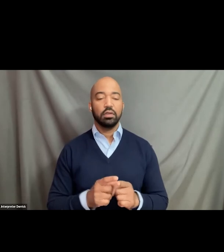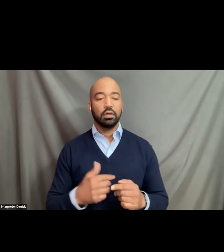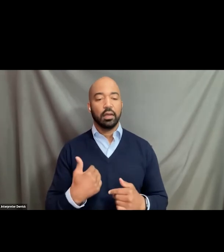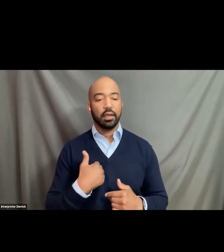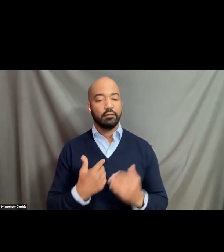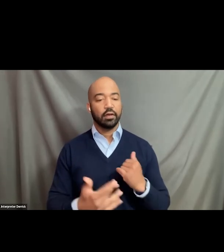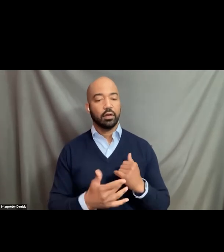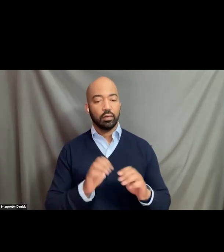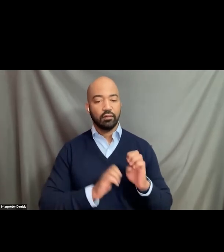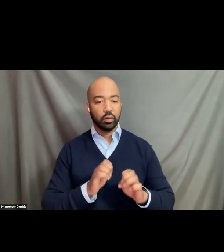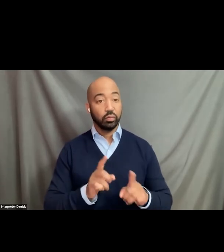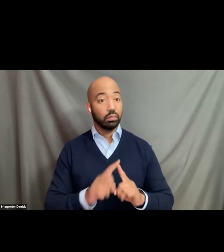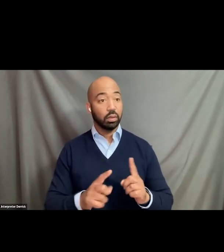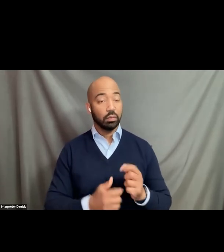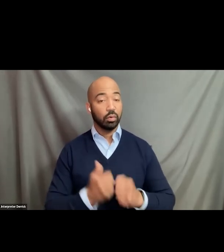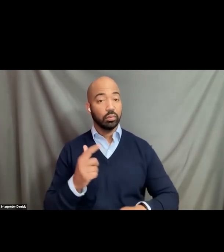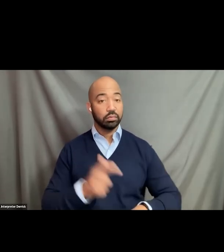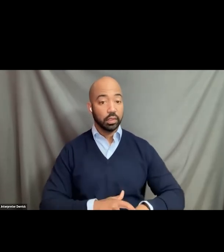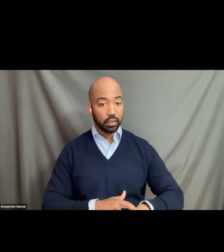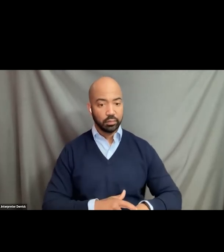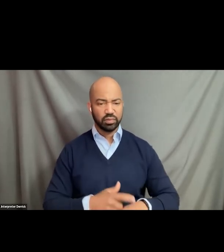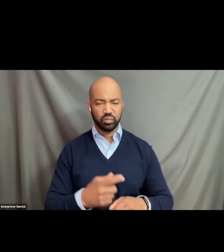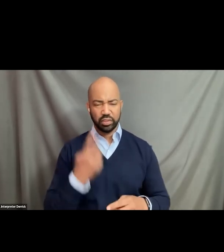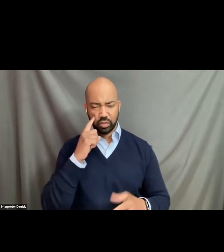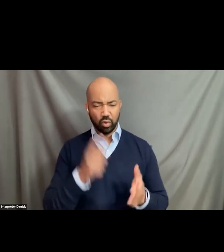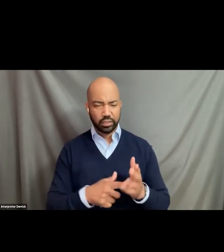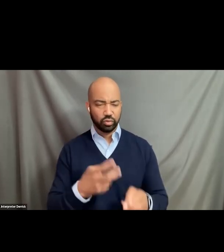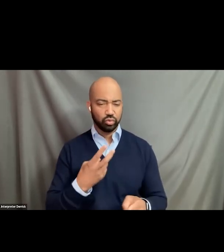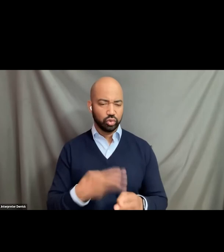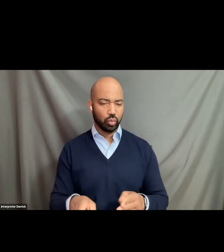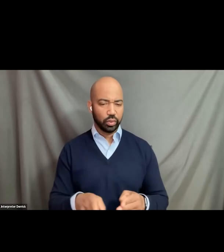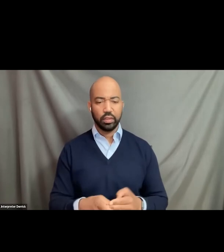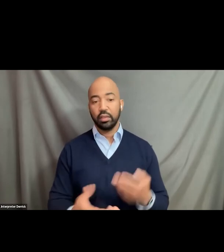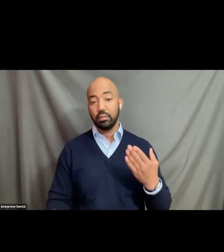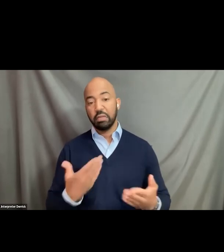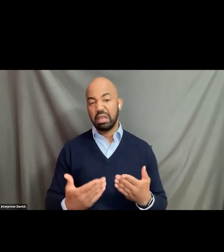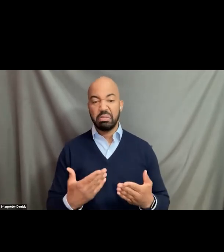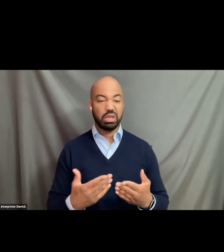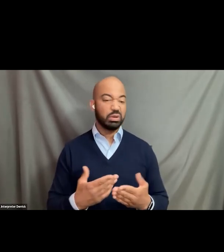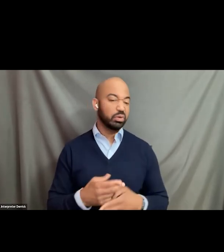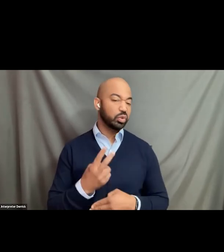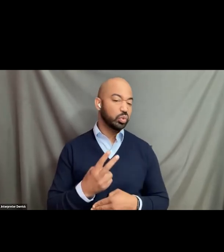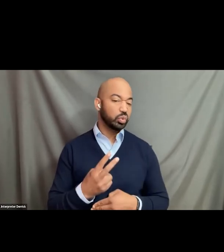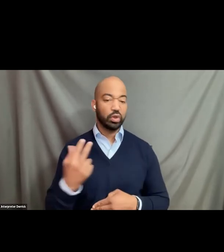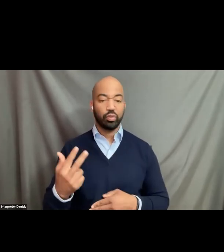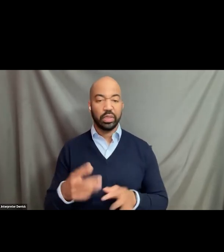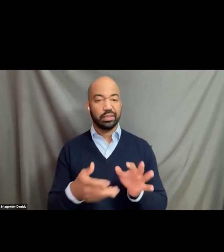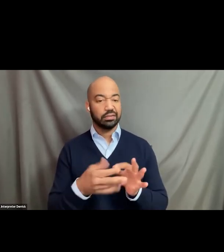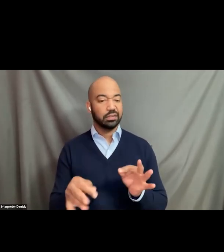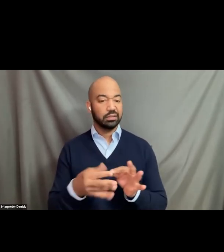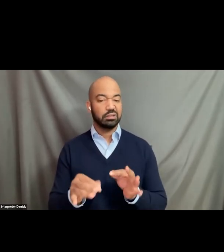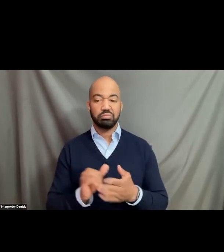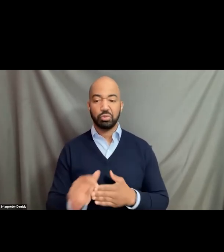this, but most of the time we found it was pretty short, maybe coming within 2 or 3 sentences.